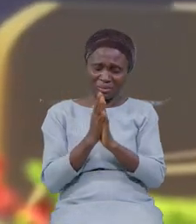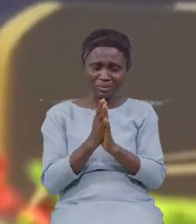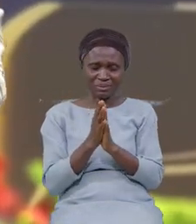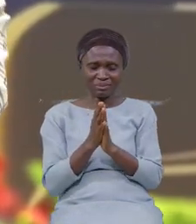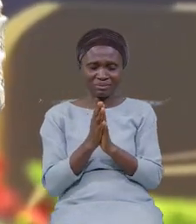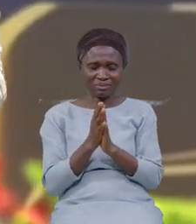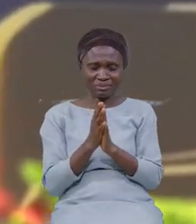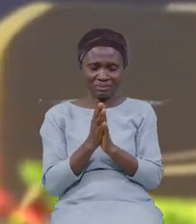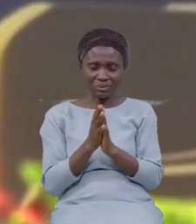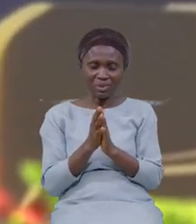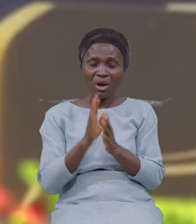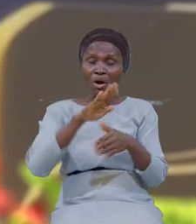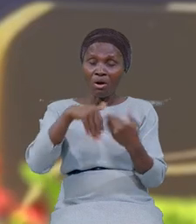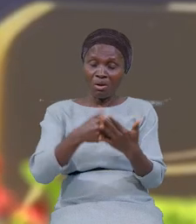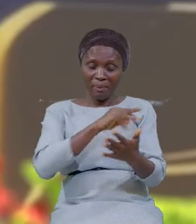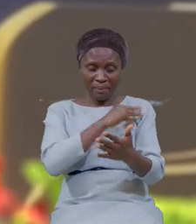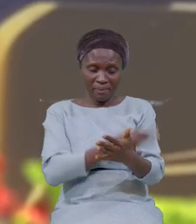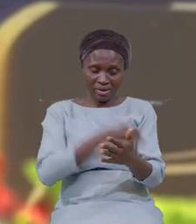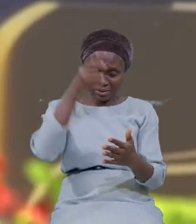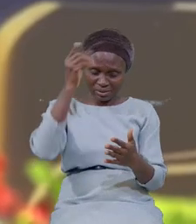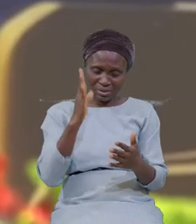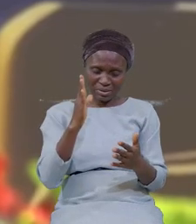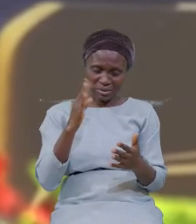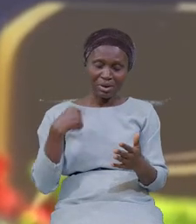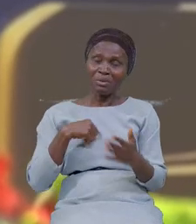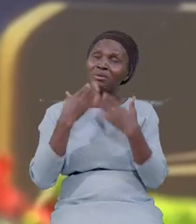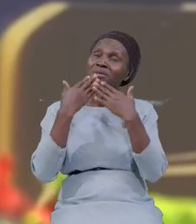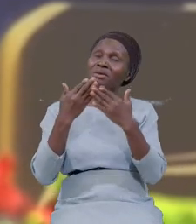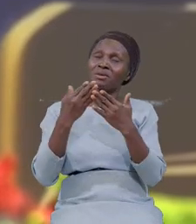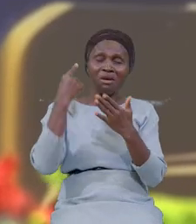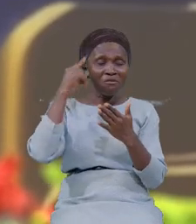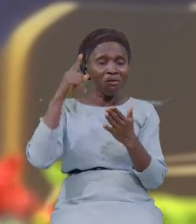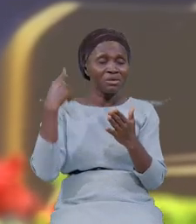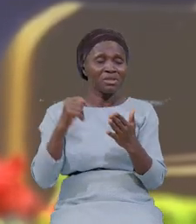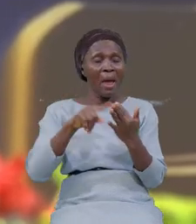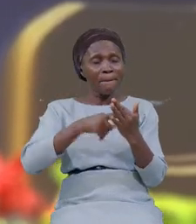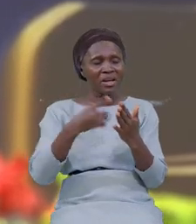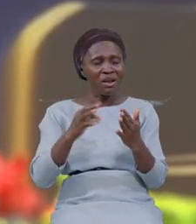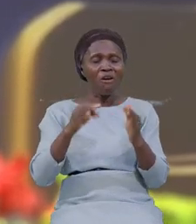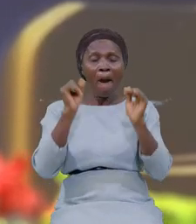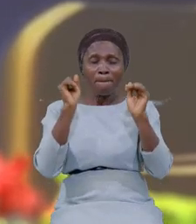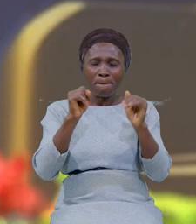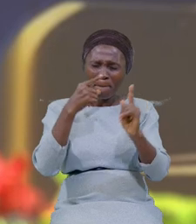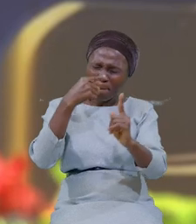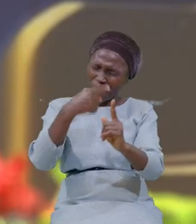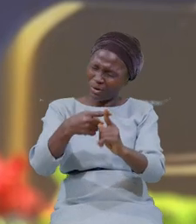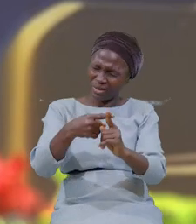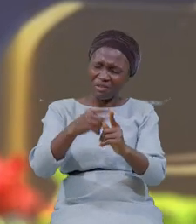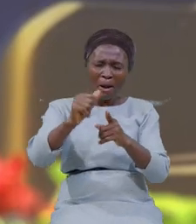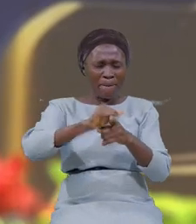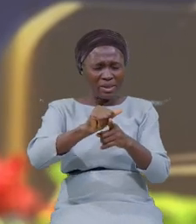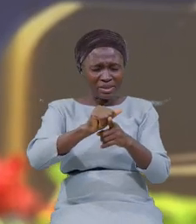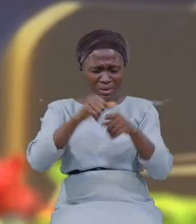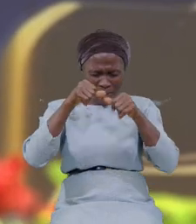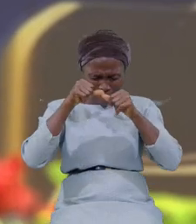you for the beginning of positive, practical, permanent change in every one